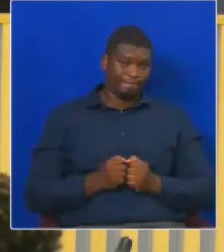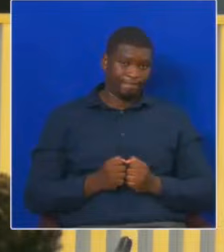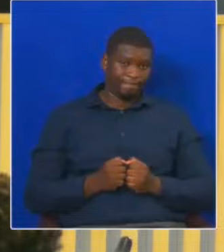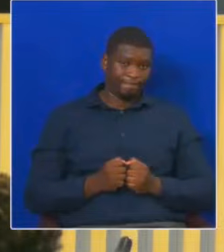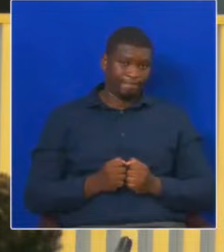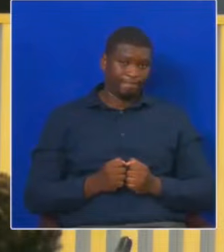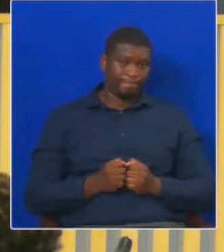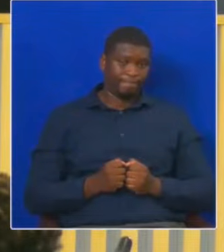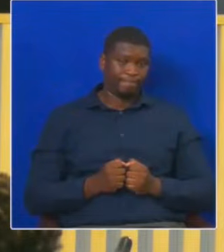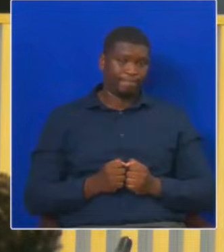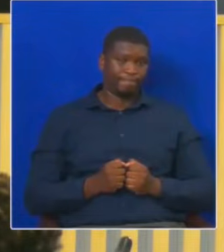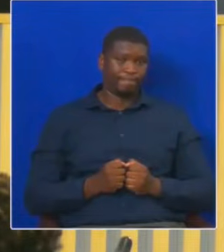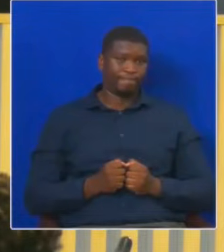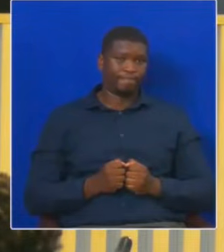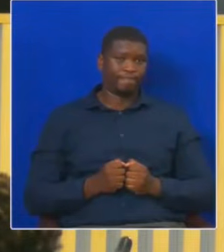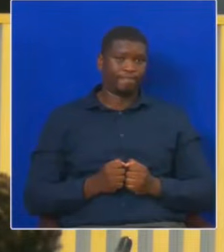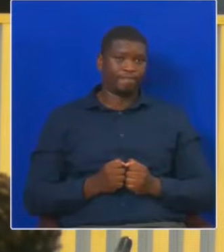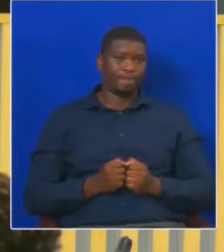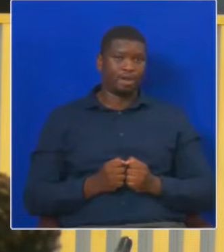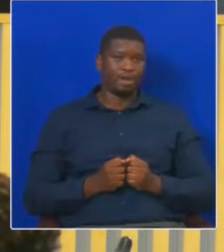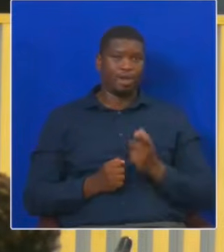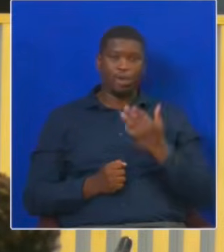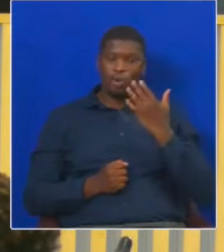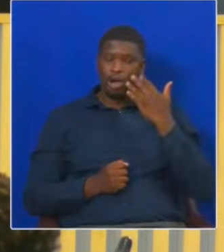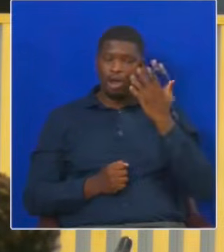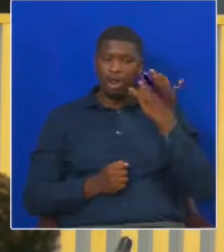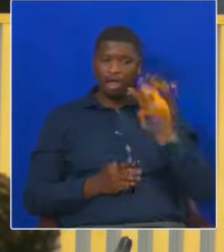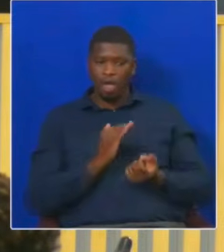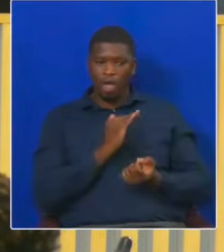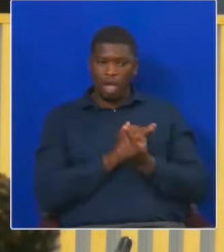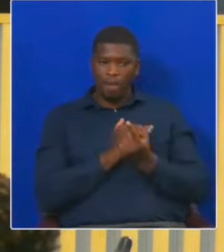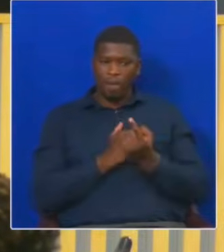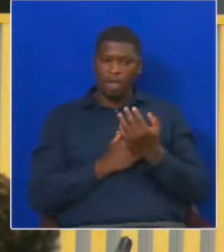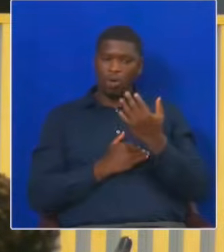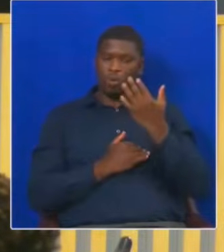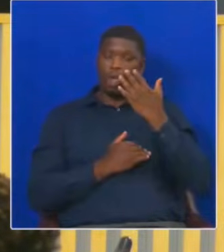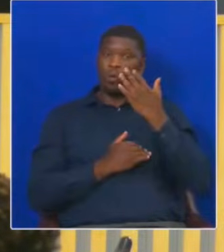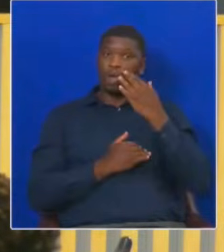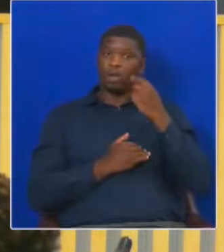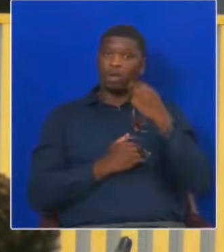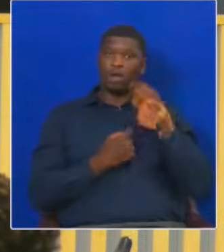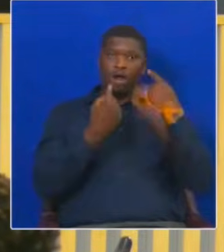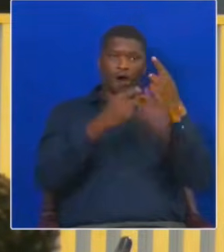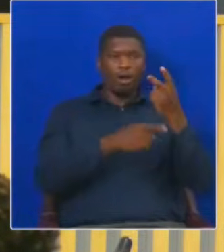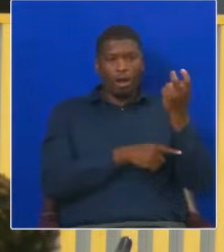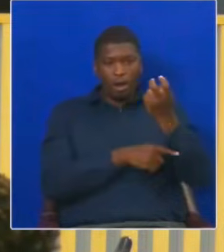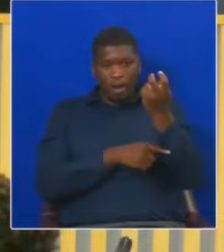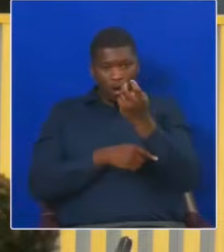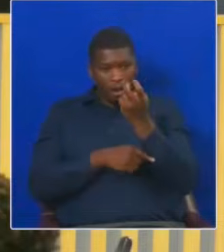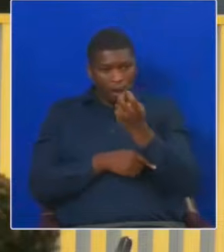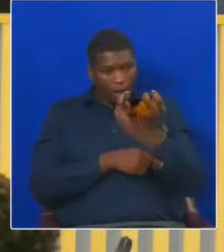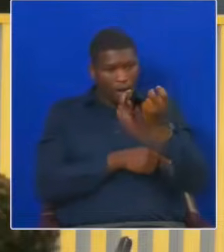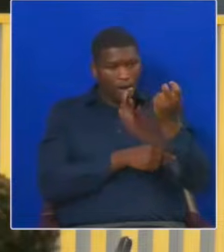during one of the appearances of Katiso